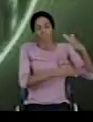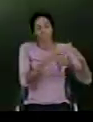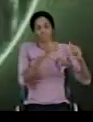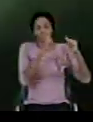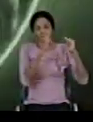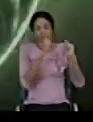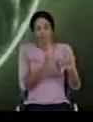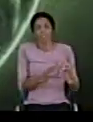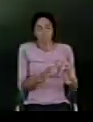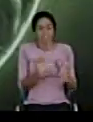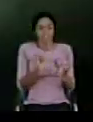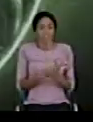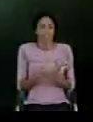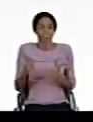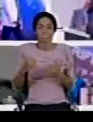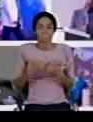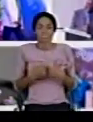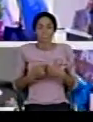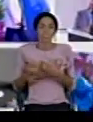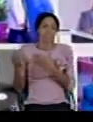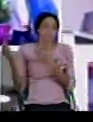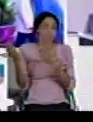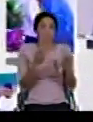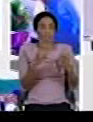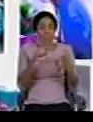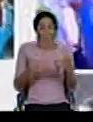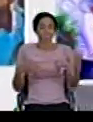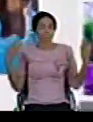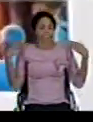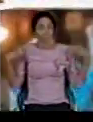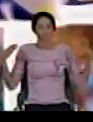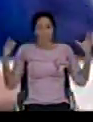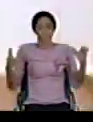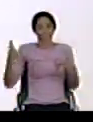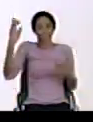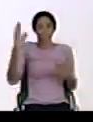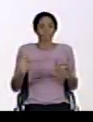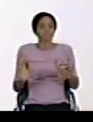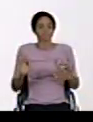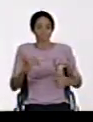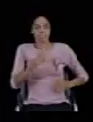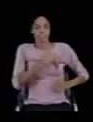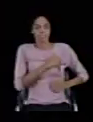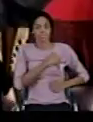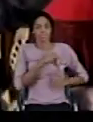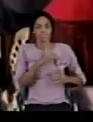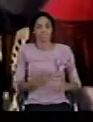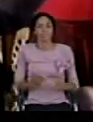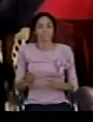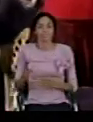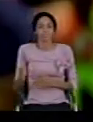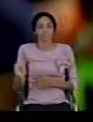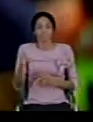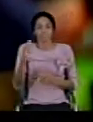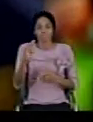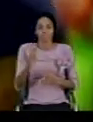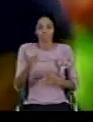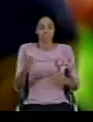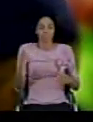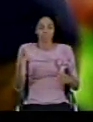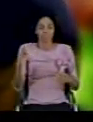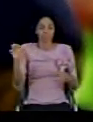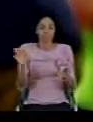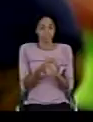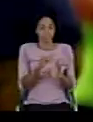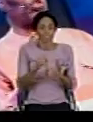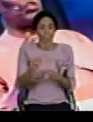have transcended ages. God's general, bridging the gap between old and young